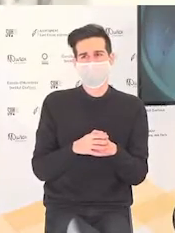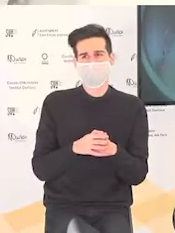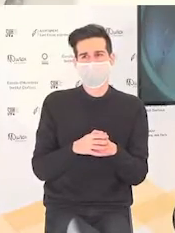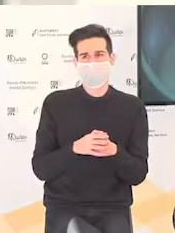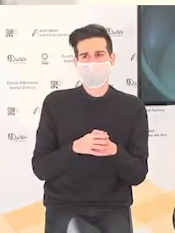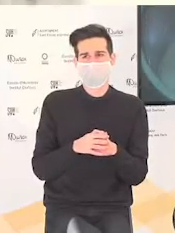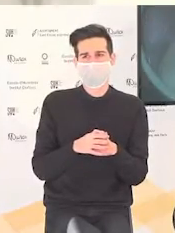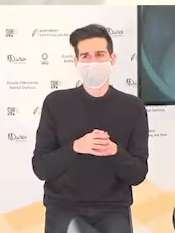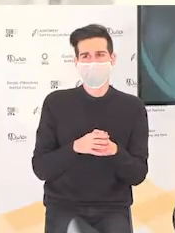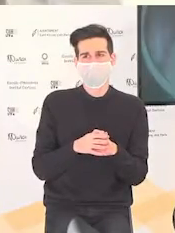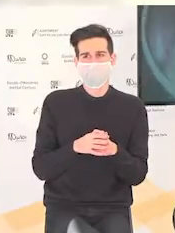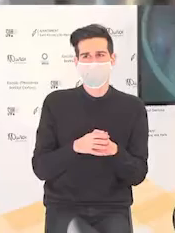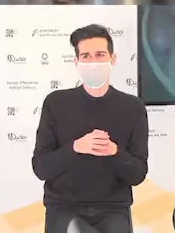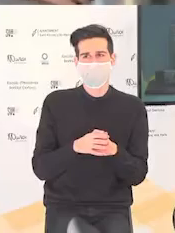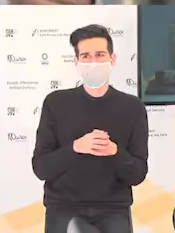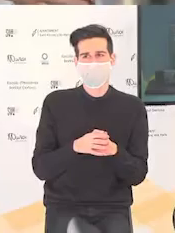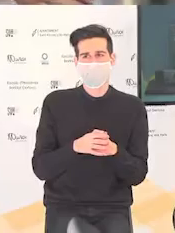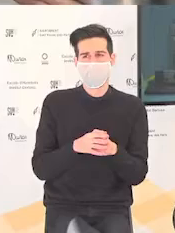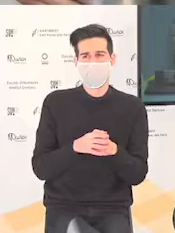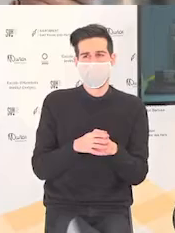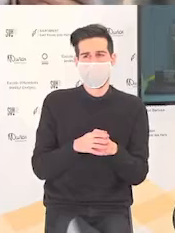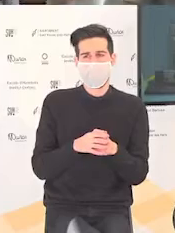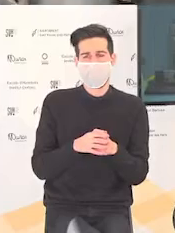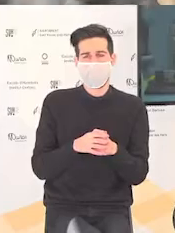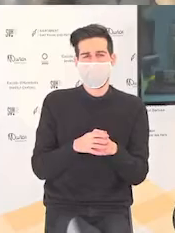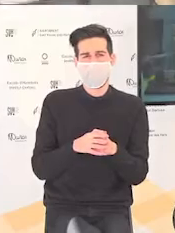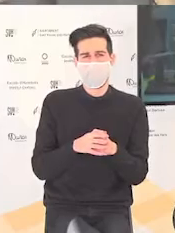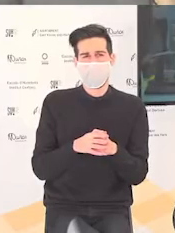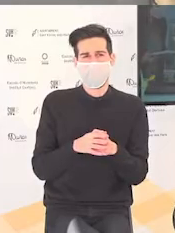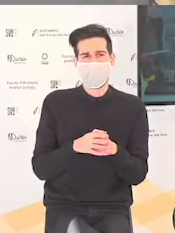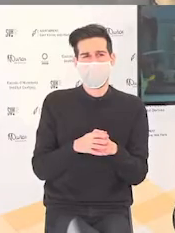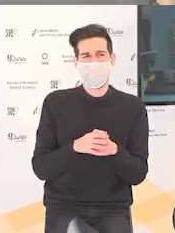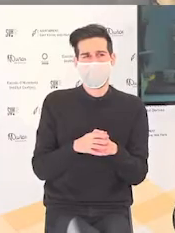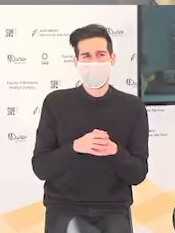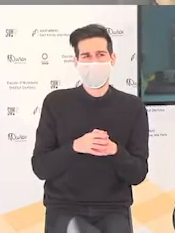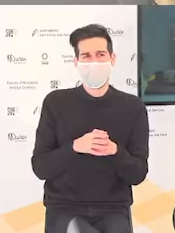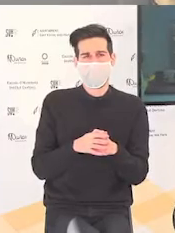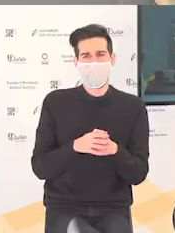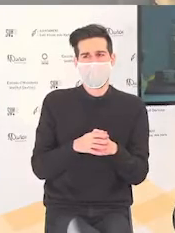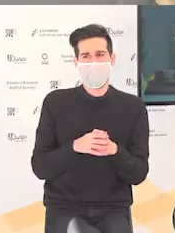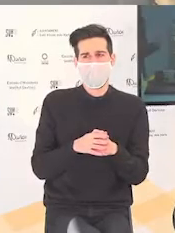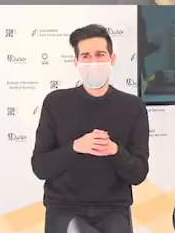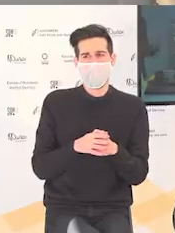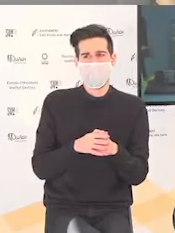Because we can see here, I'm just going to check. I'm not 100% sure. Voy a ver,